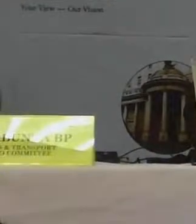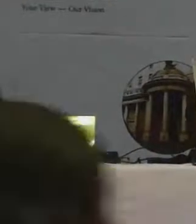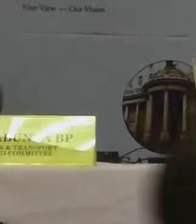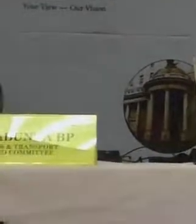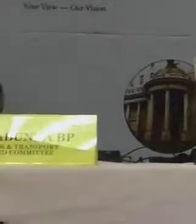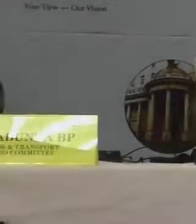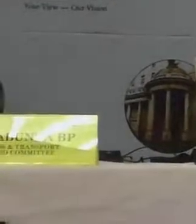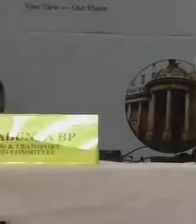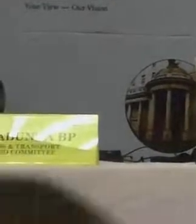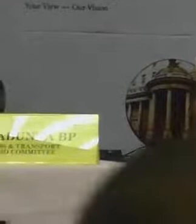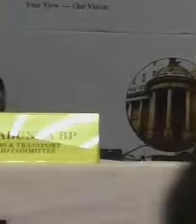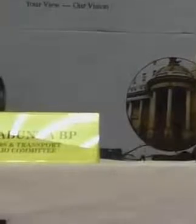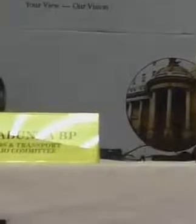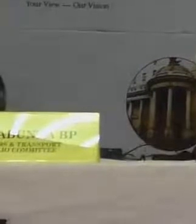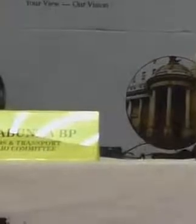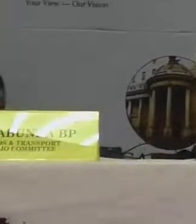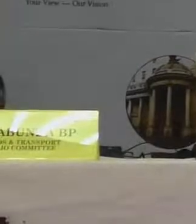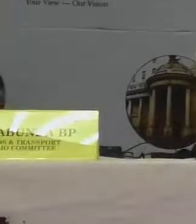Stembiso, where are you?